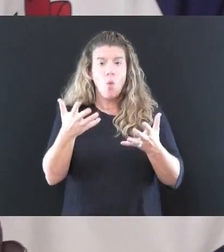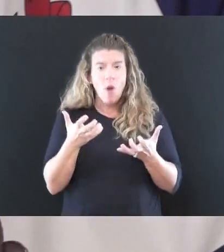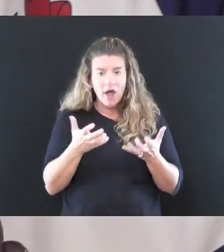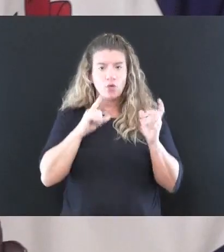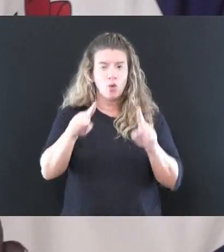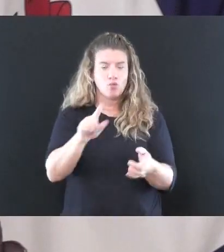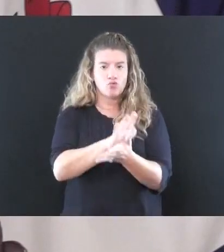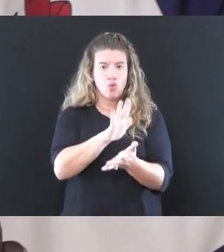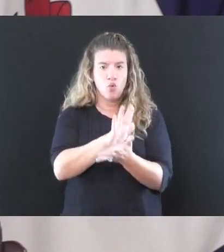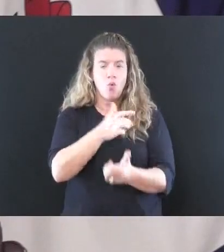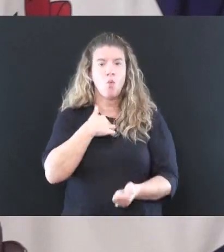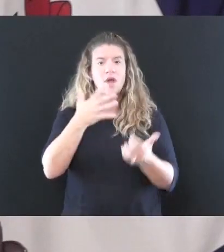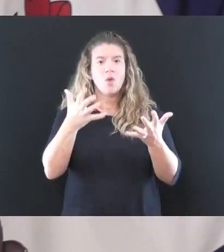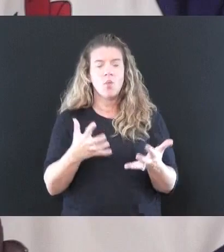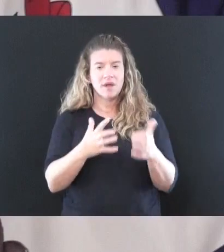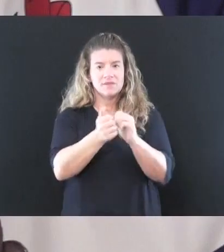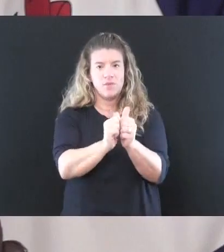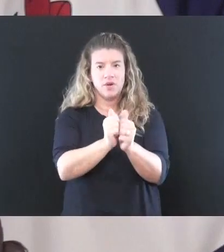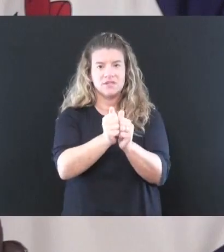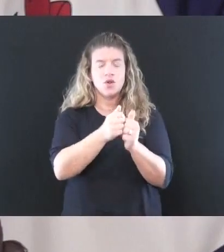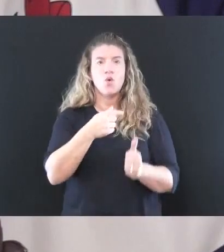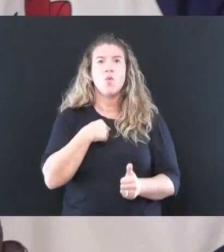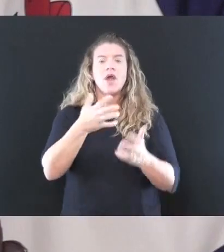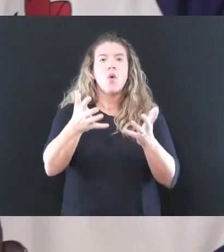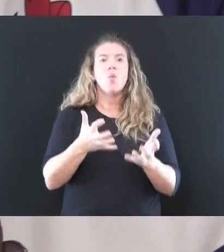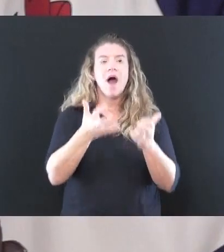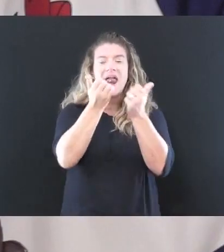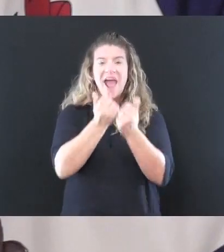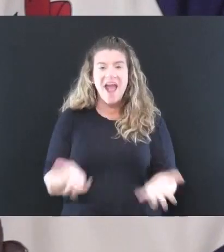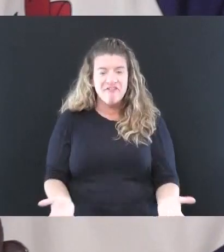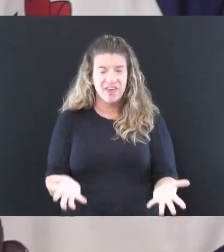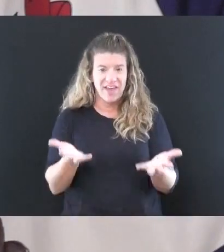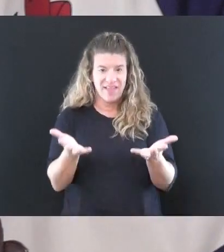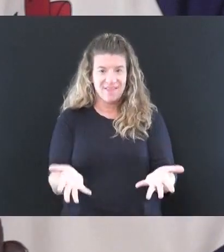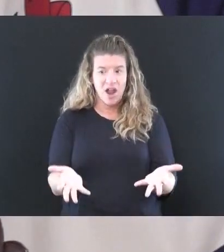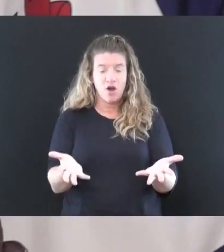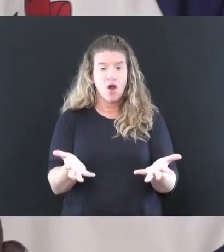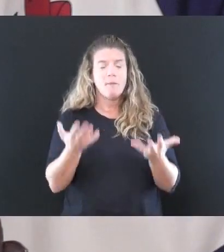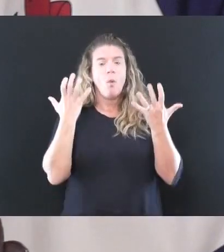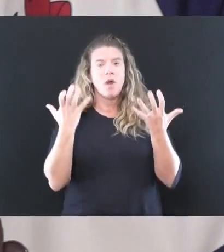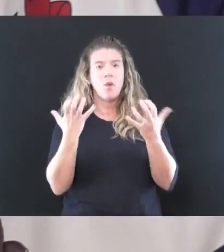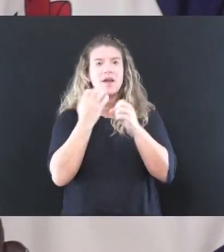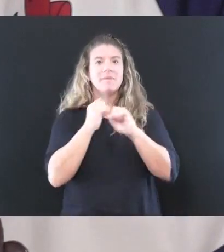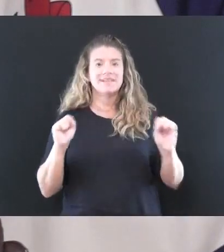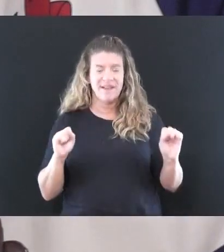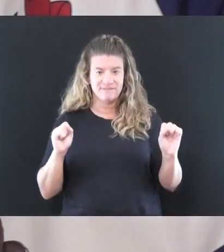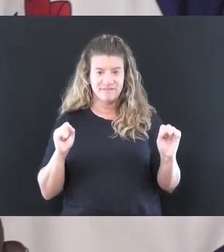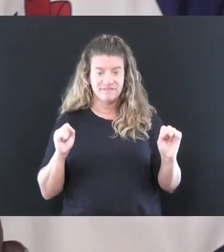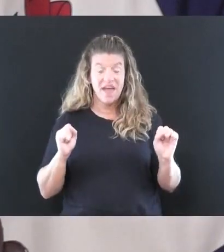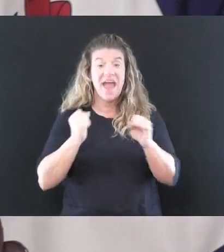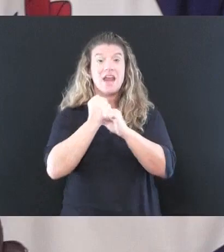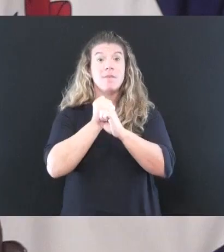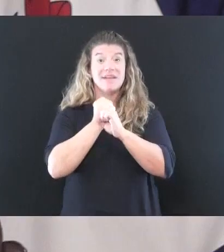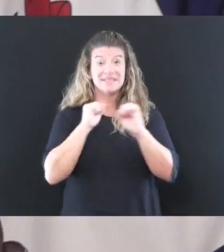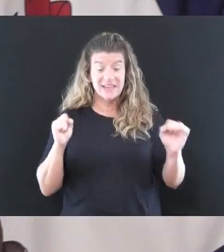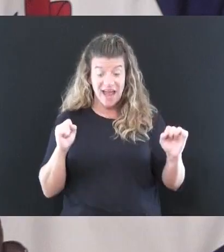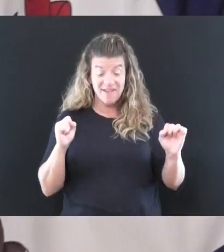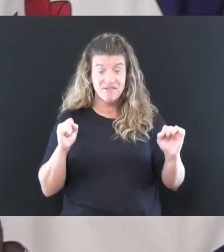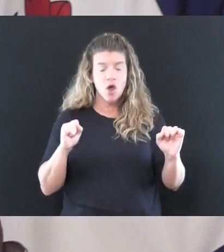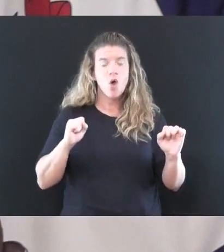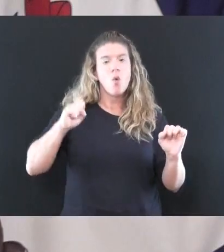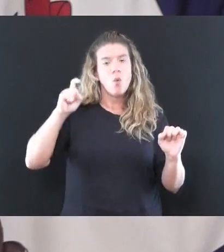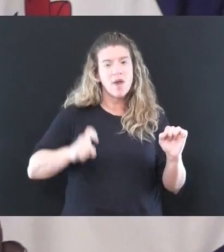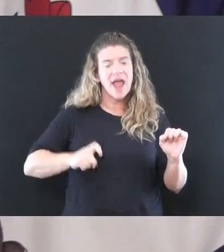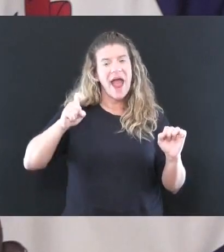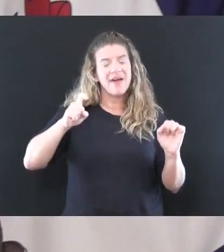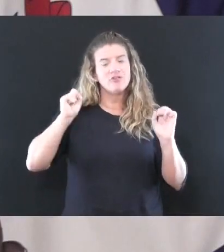want you to be playing athletics. We want everything there, but we want it to be safe. And to be safe, we've got